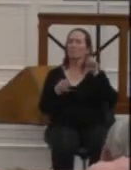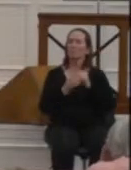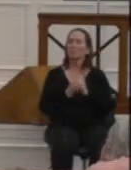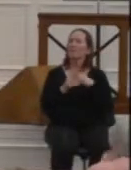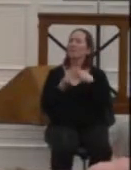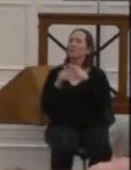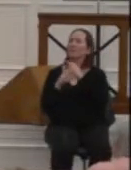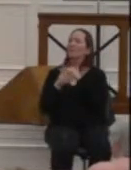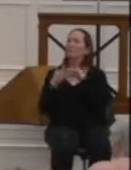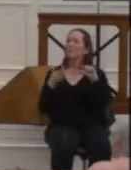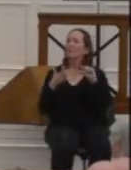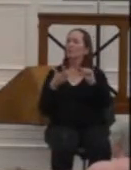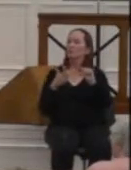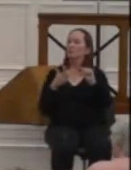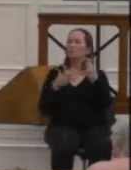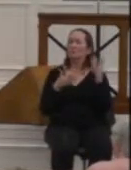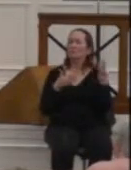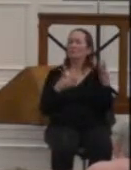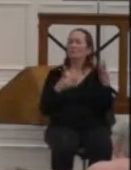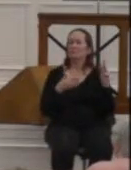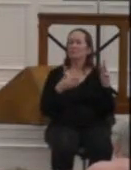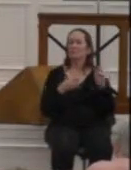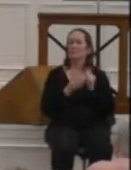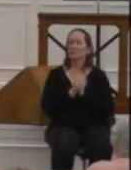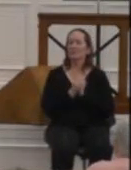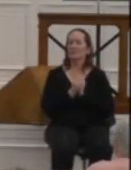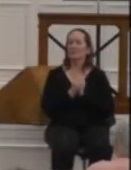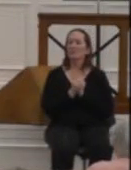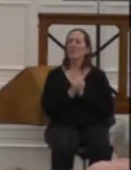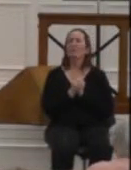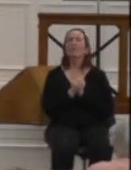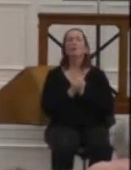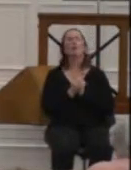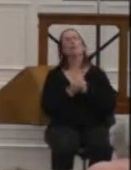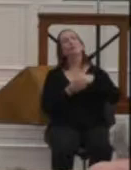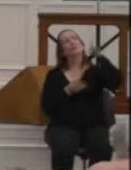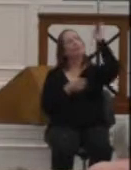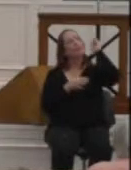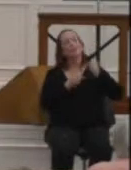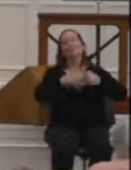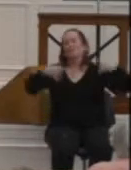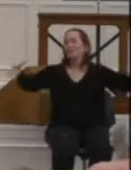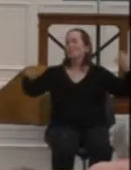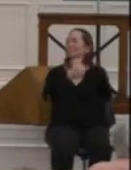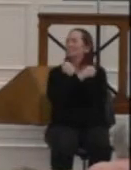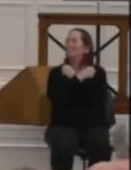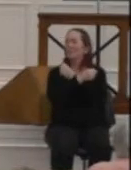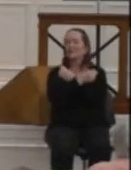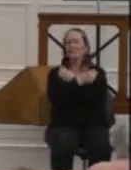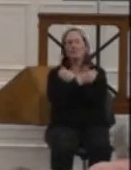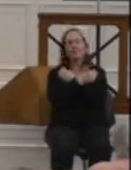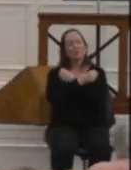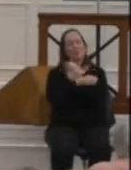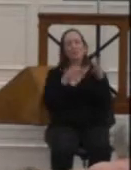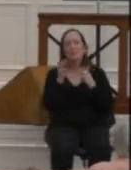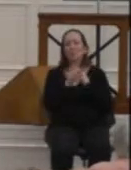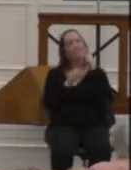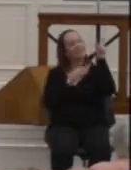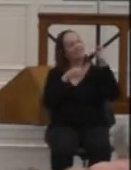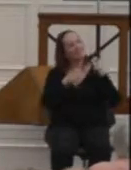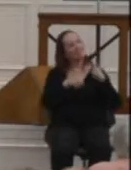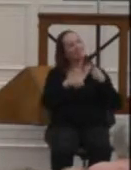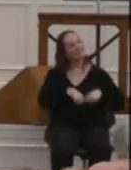A passage you are familiar with. "For God so loved the world that he gave his only begotten Son, that whoever believes in